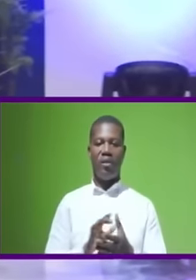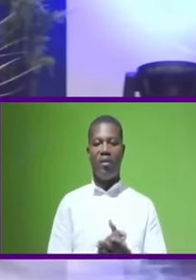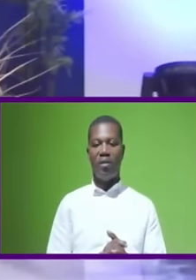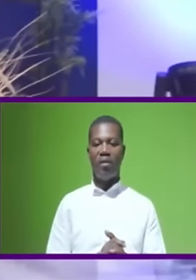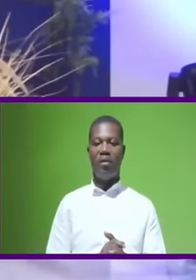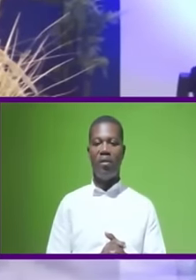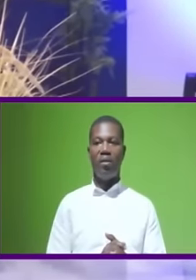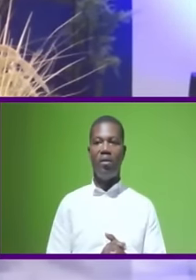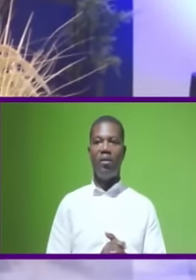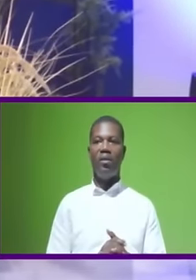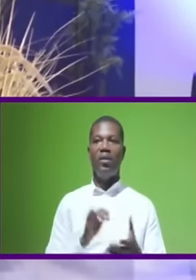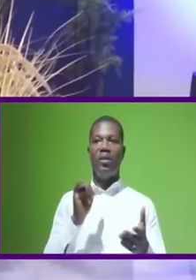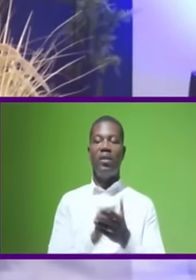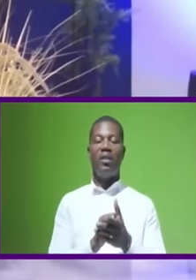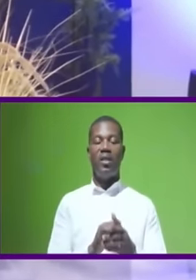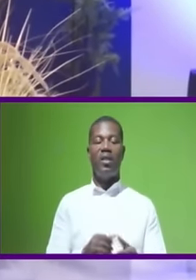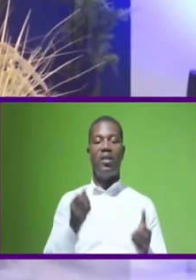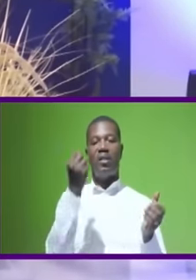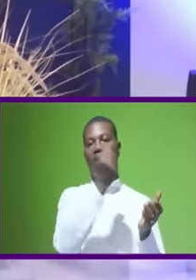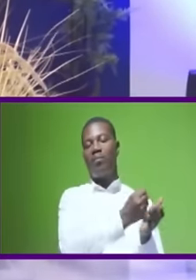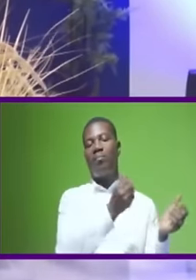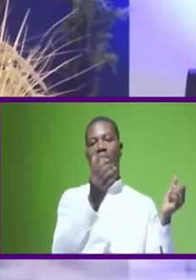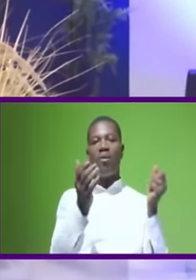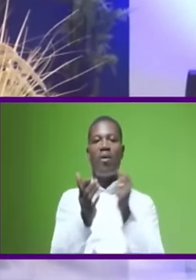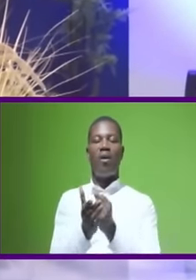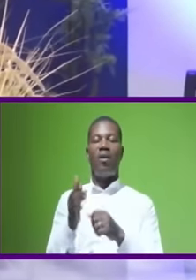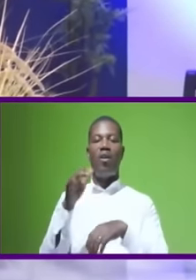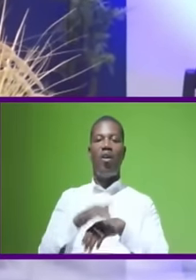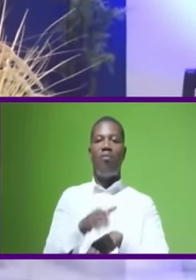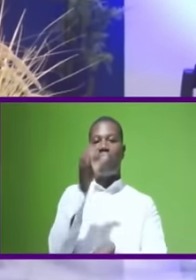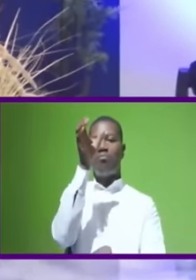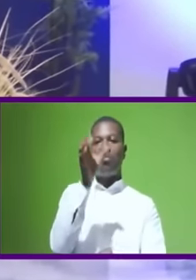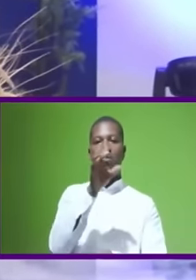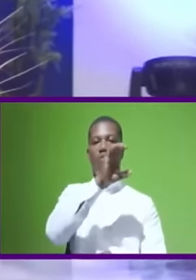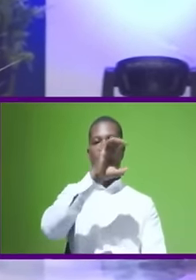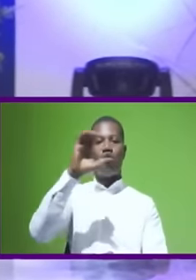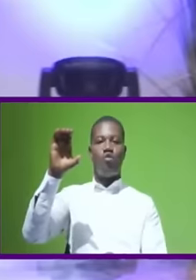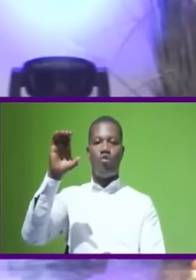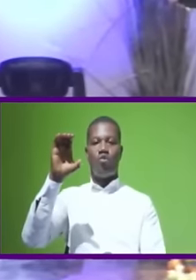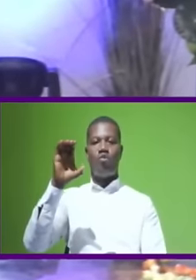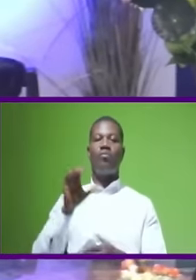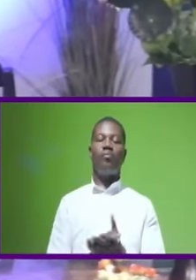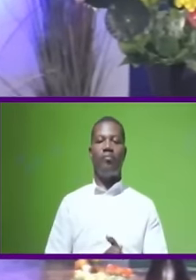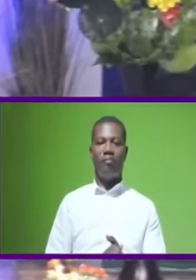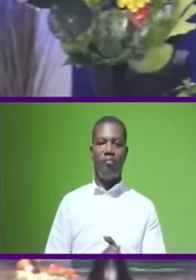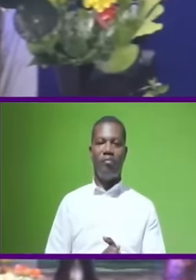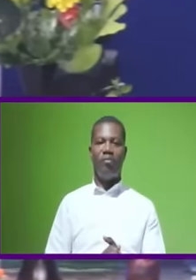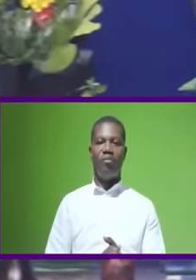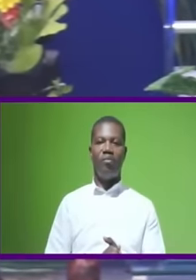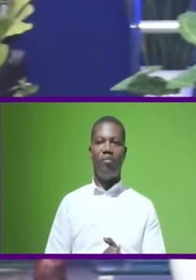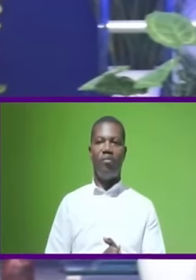And that he was crucified on the cross.